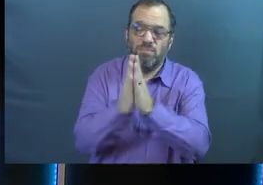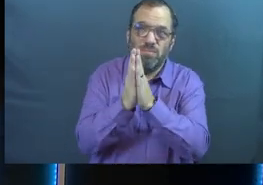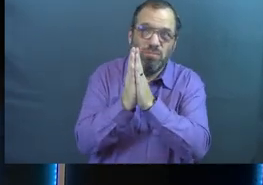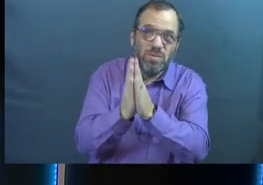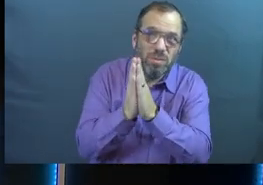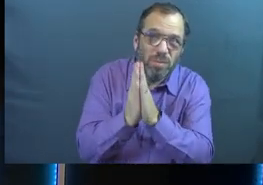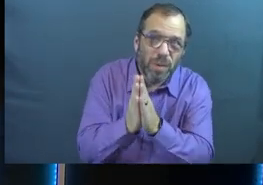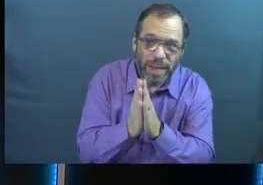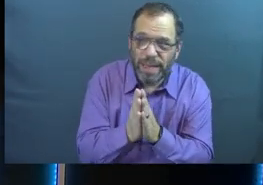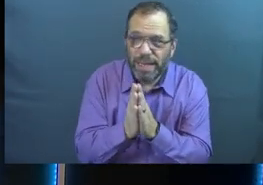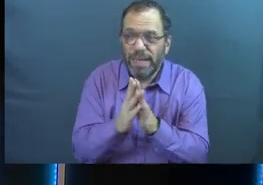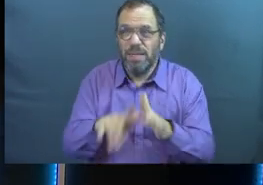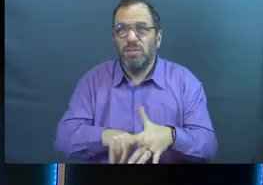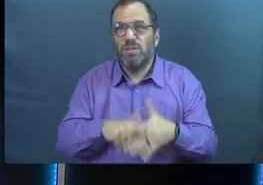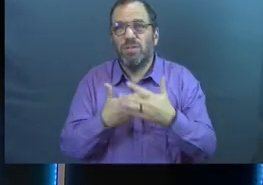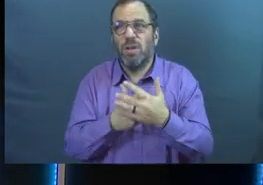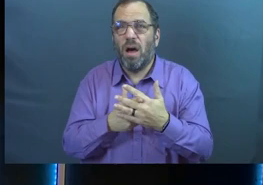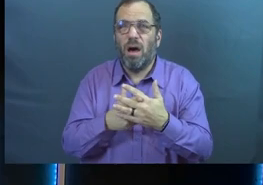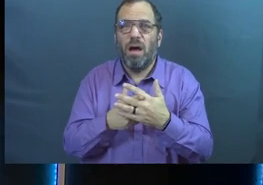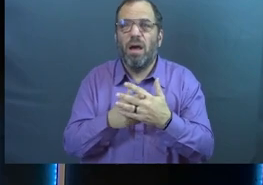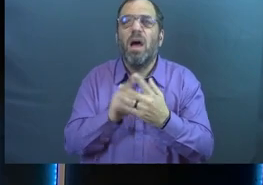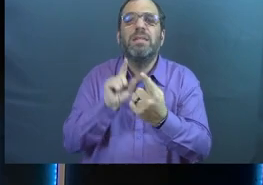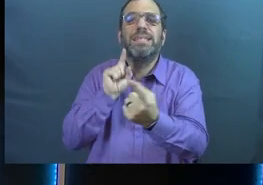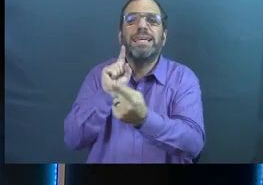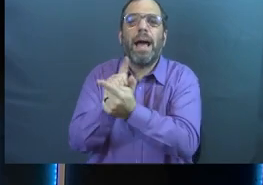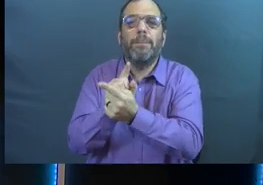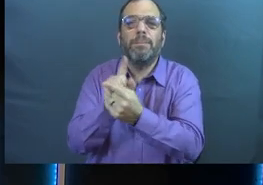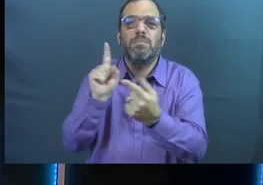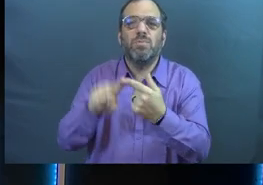and to start to come to Jesus yourself.